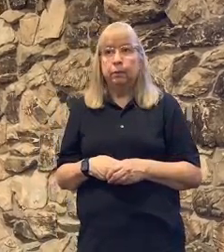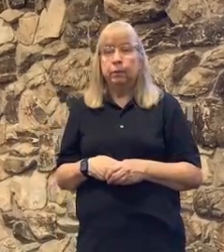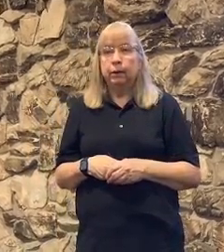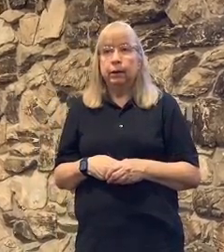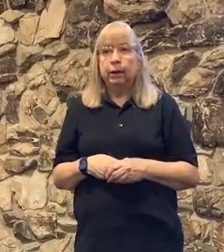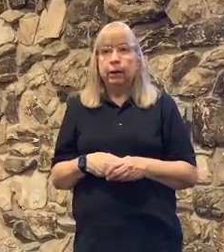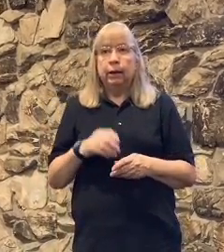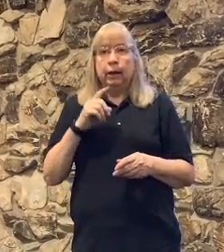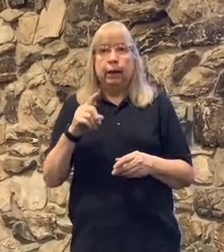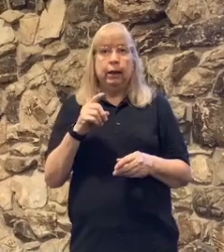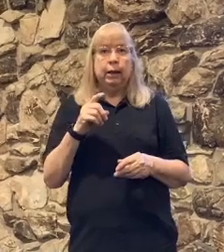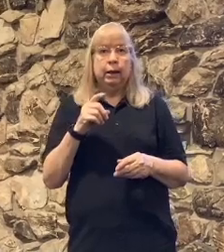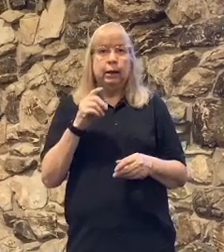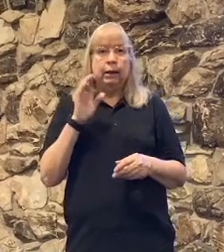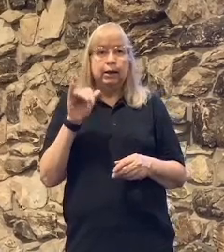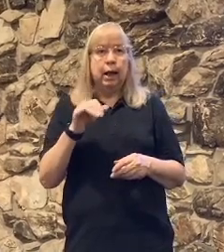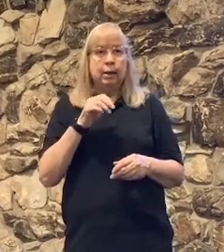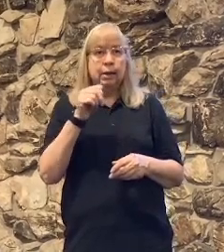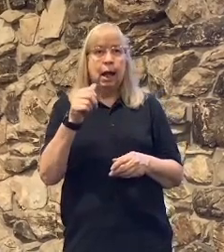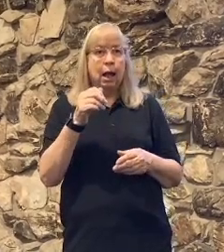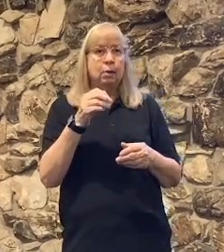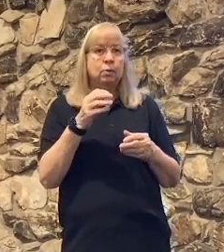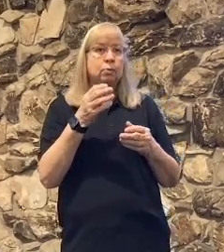Is that not what ministry is about?